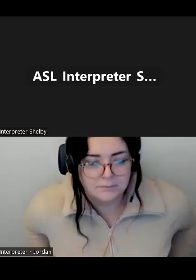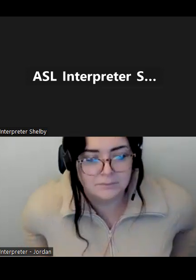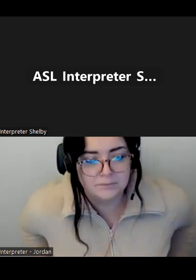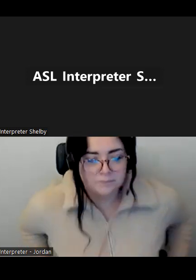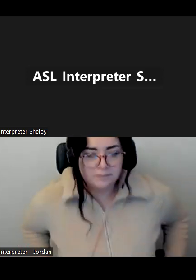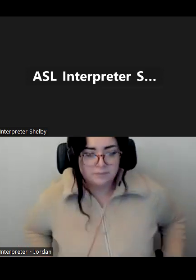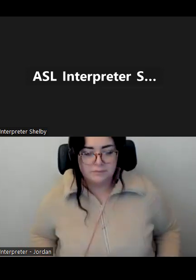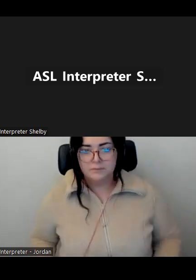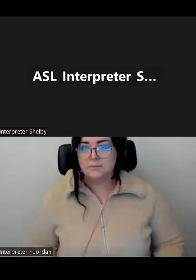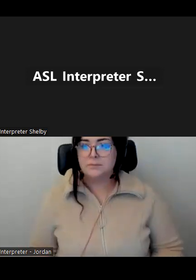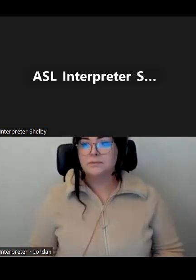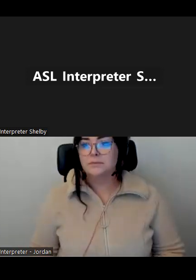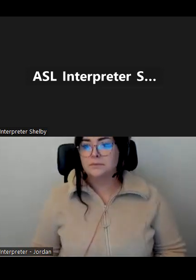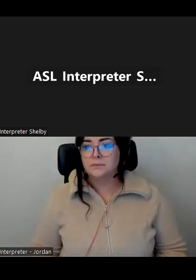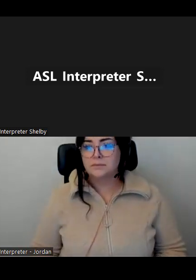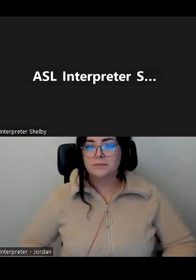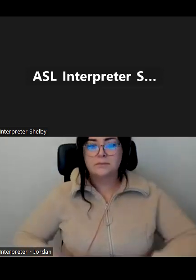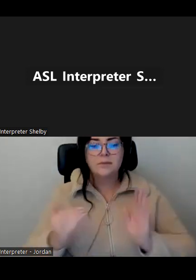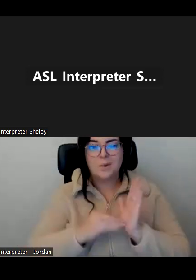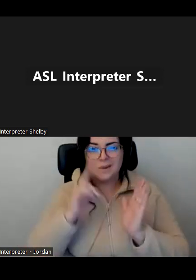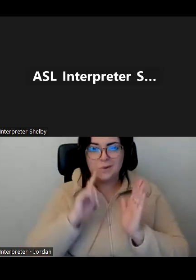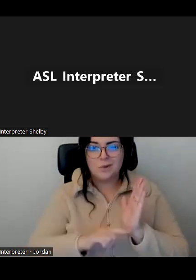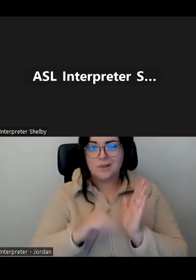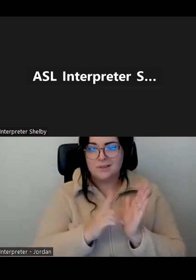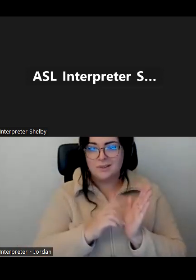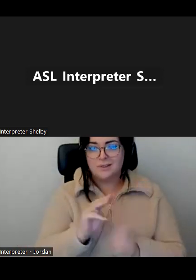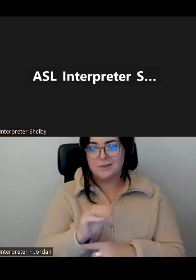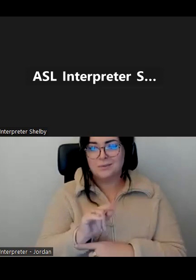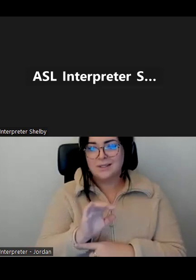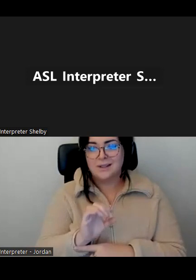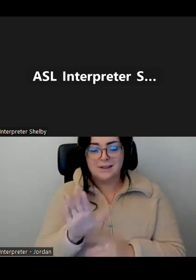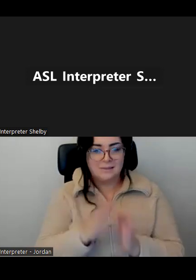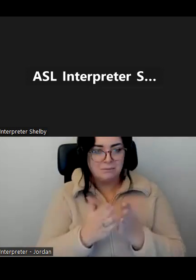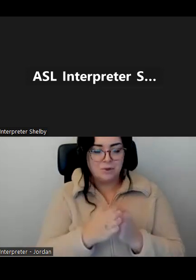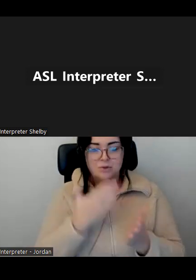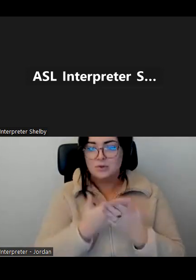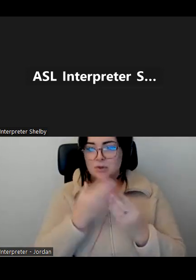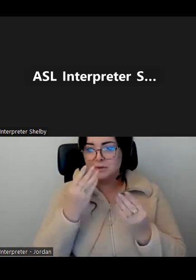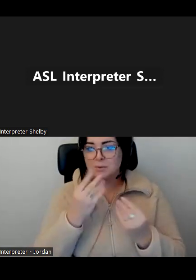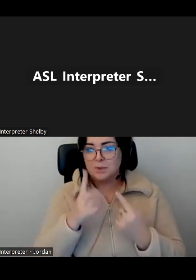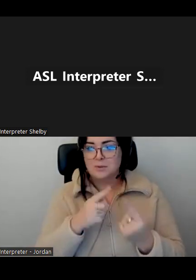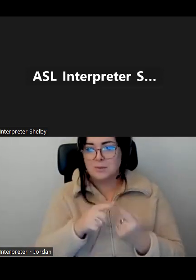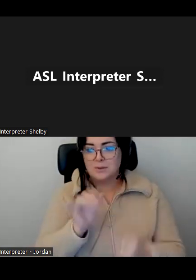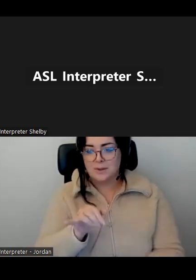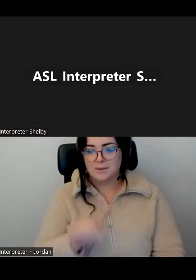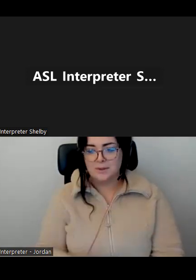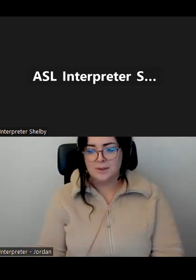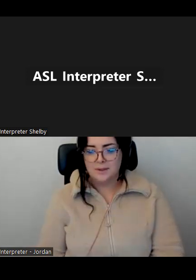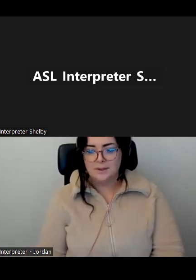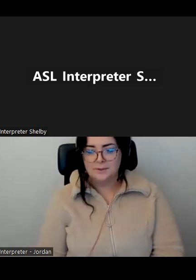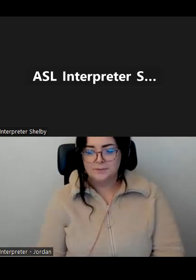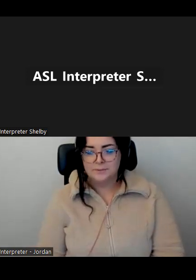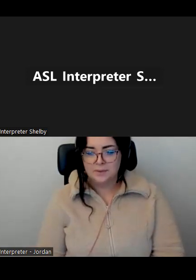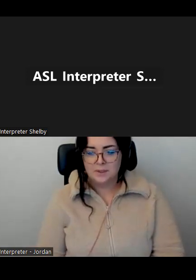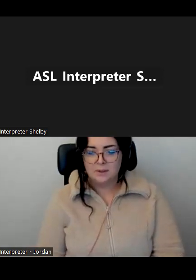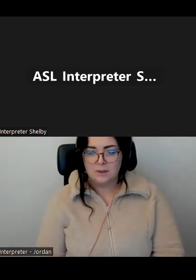yeah, if you look up any of his books, there's a lot of interesting information if you're interested in learning more about those things.